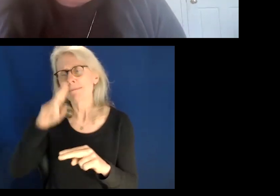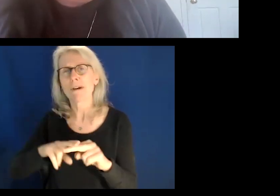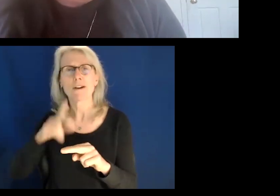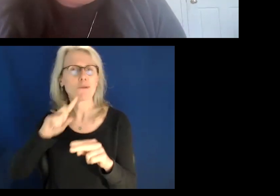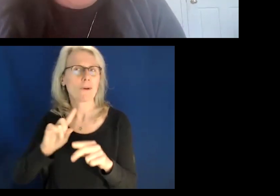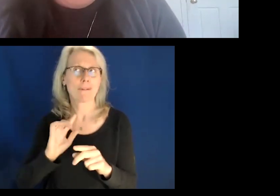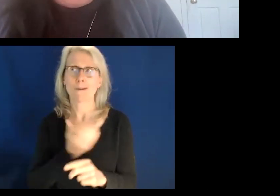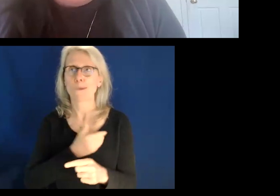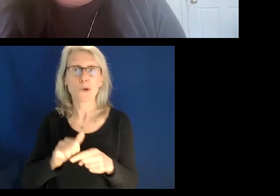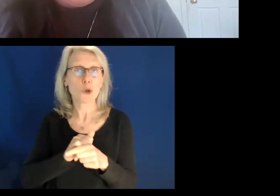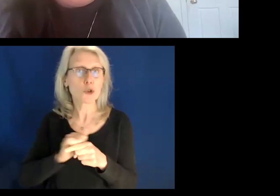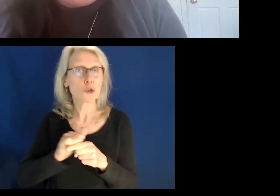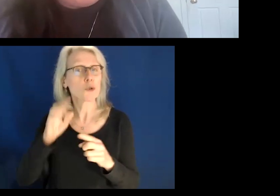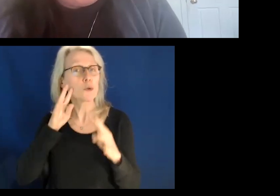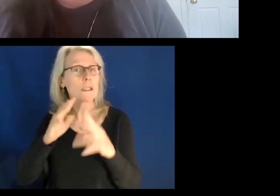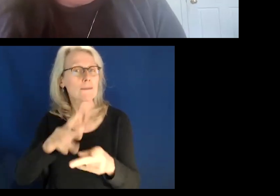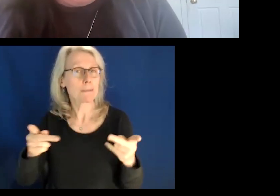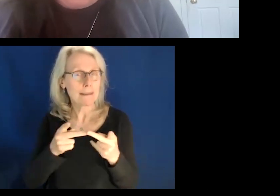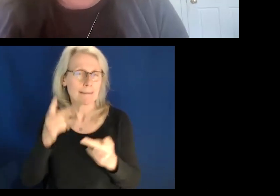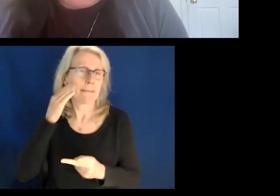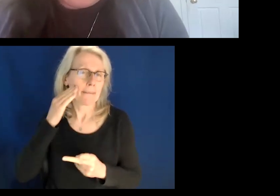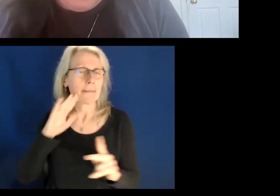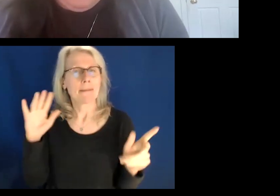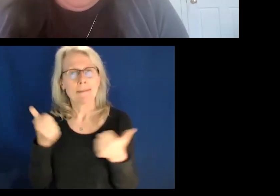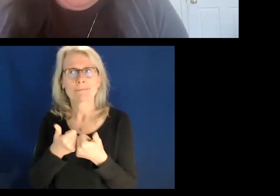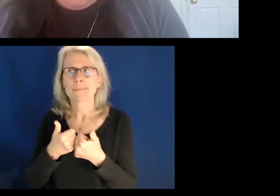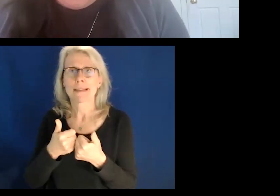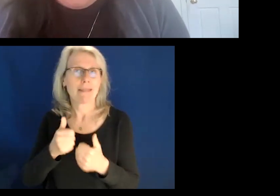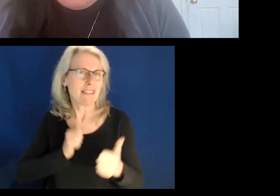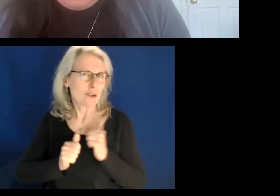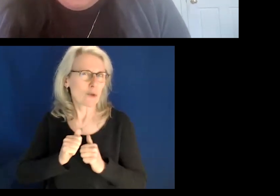many challenges inherent in the theater industry and on our world today.